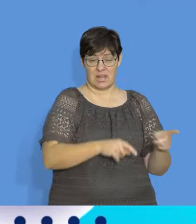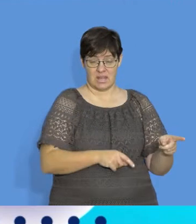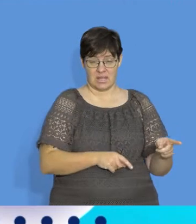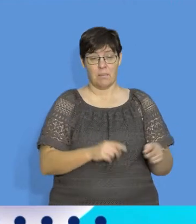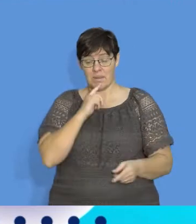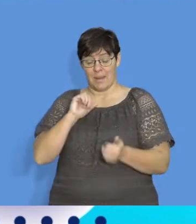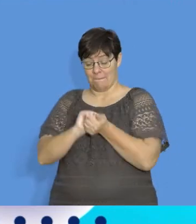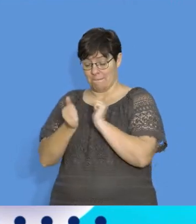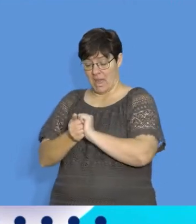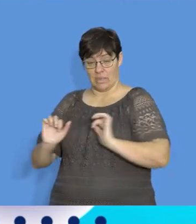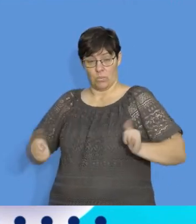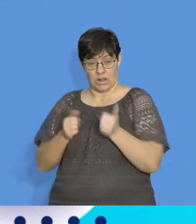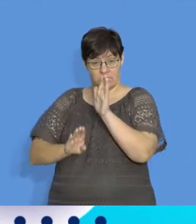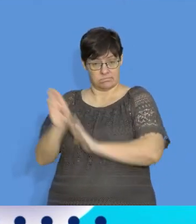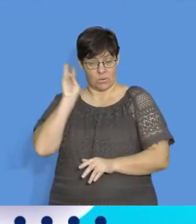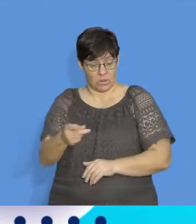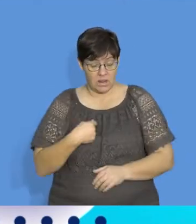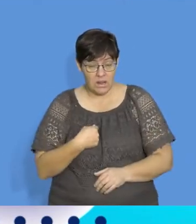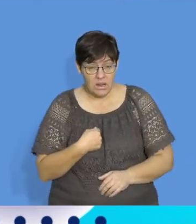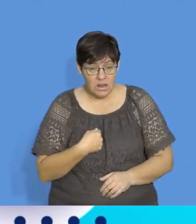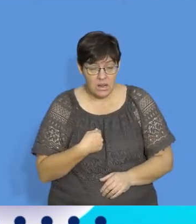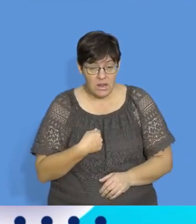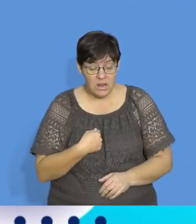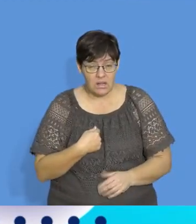every day, will I do well at maths?